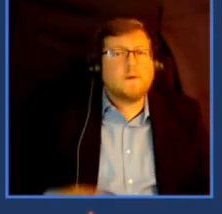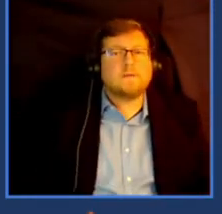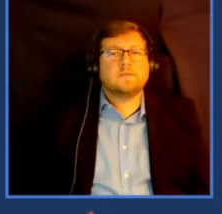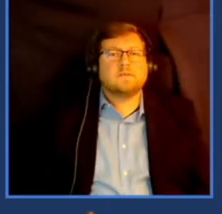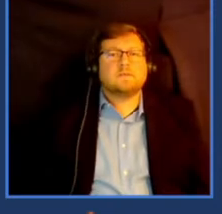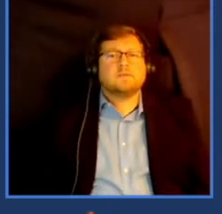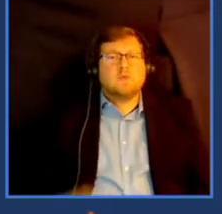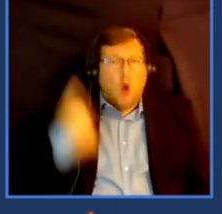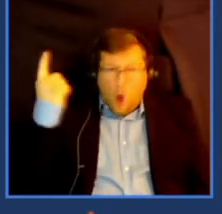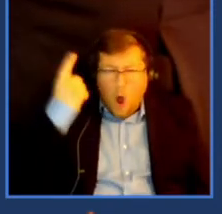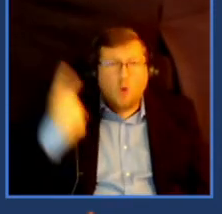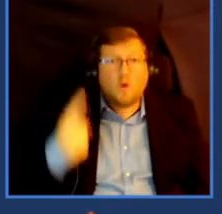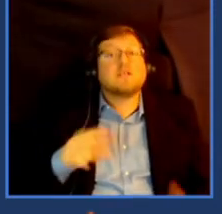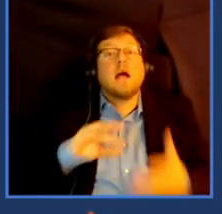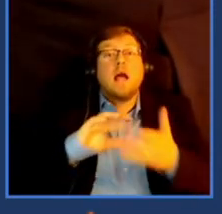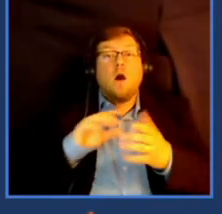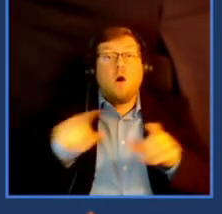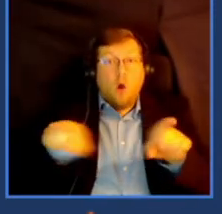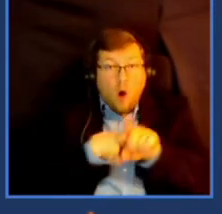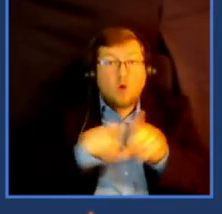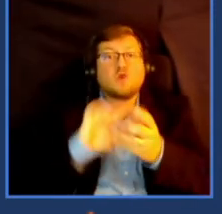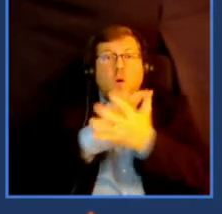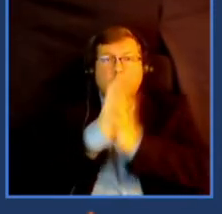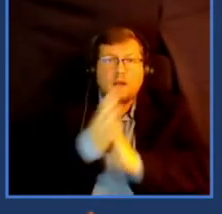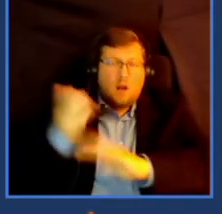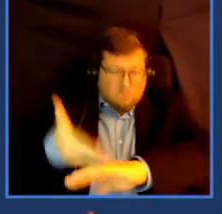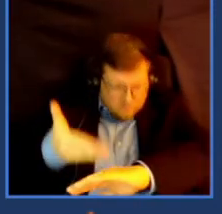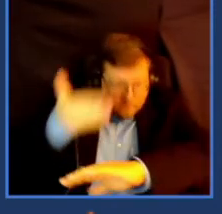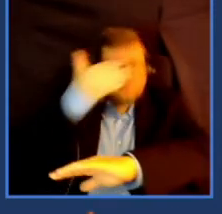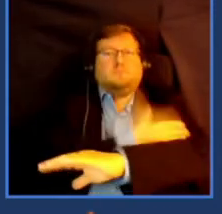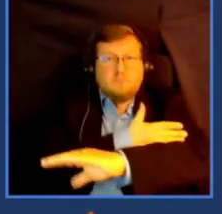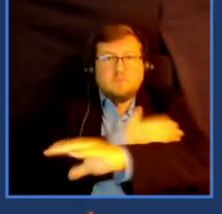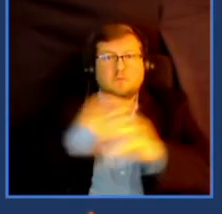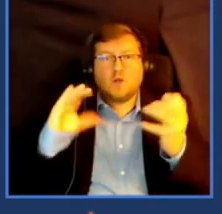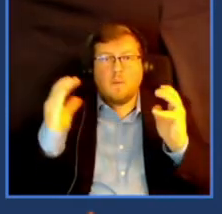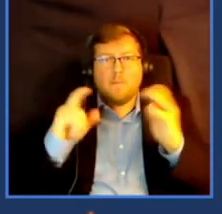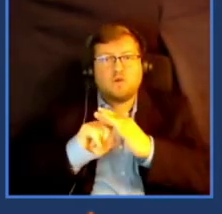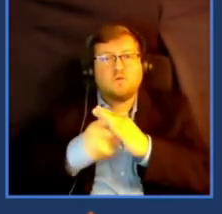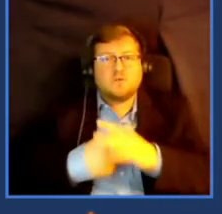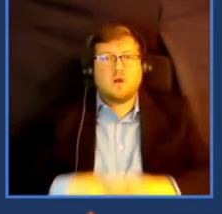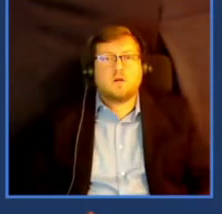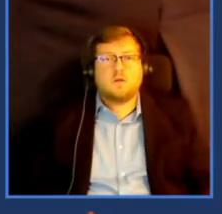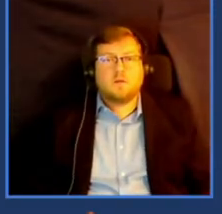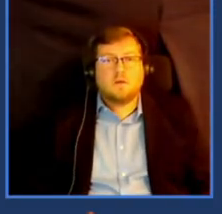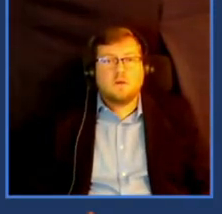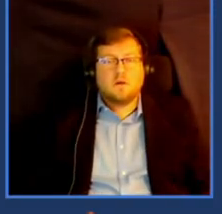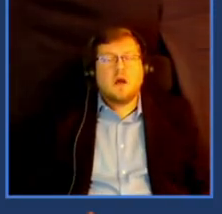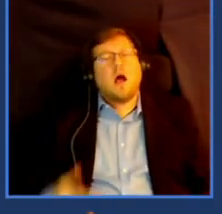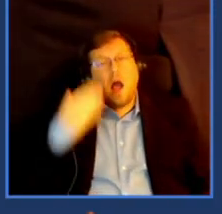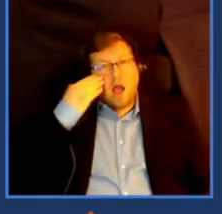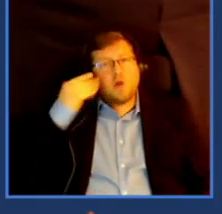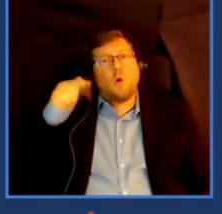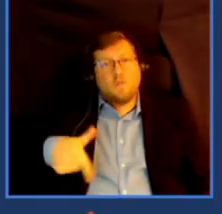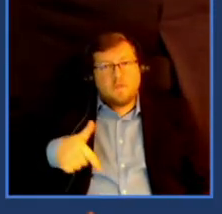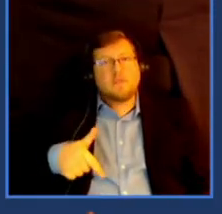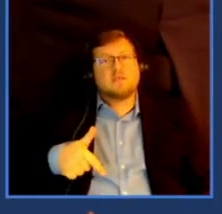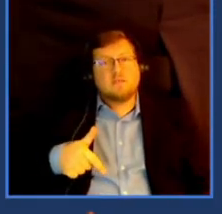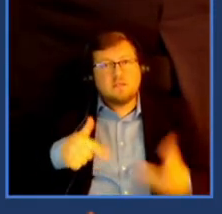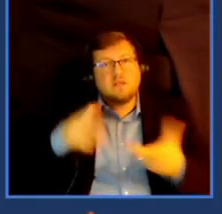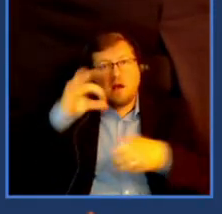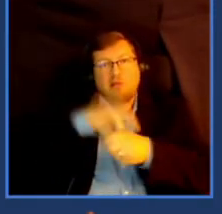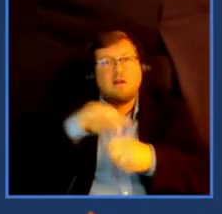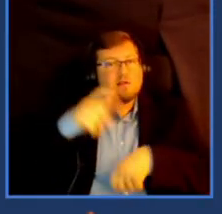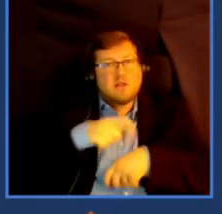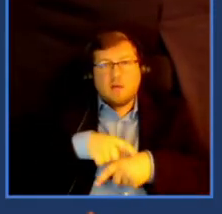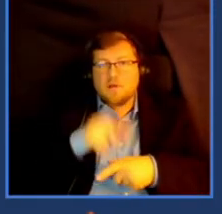come out better than we went in, no matter what. I know this campaign has been exhausting. You put